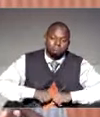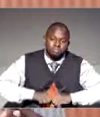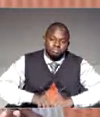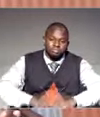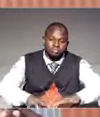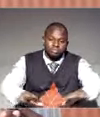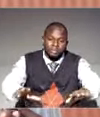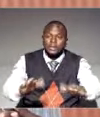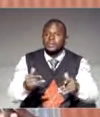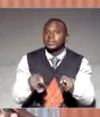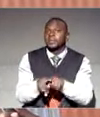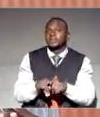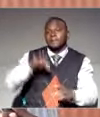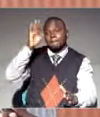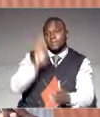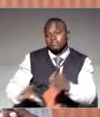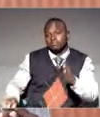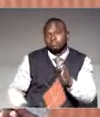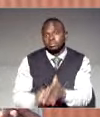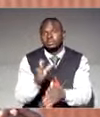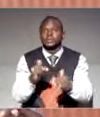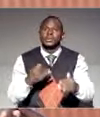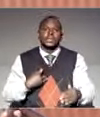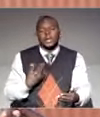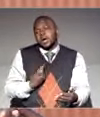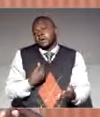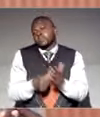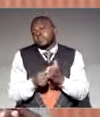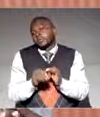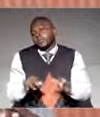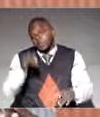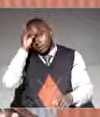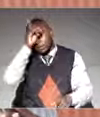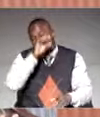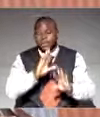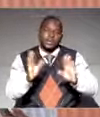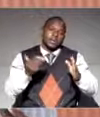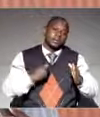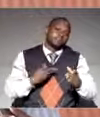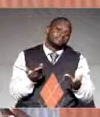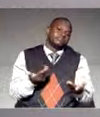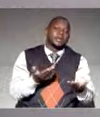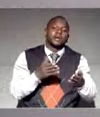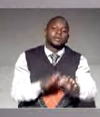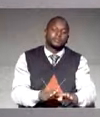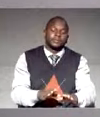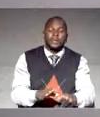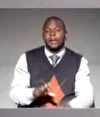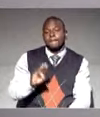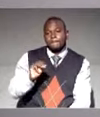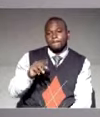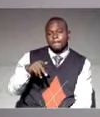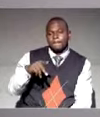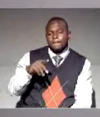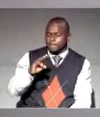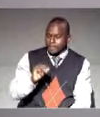okuguyiwa era nga maze n'okwokebwa. Ne bamugamba tetune kyakukola Ssaabasajja, omuntu w'amaze okufa. Mapeda reached a